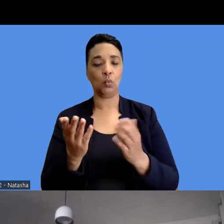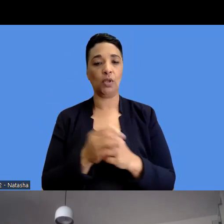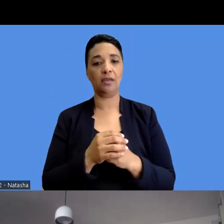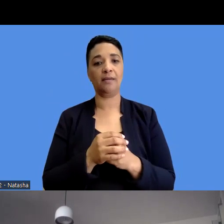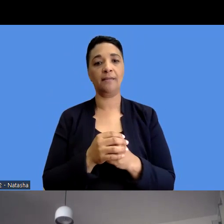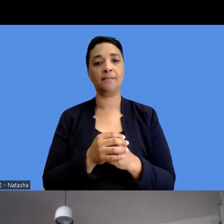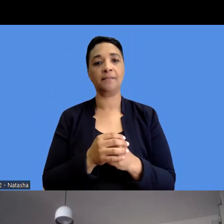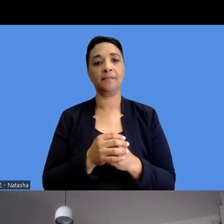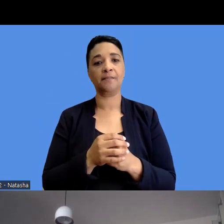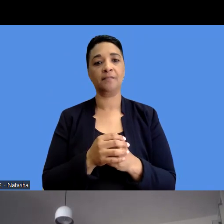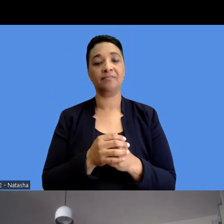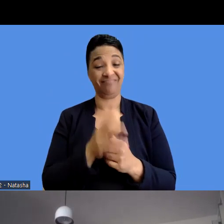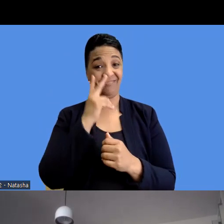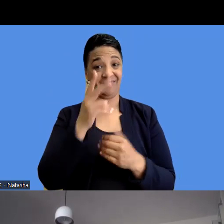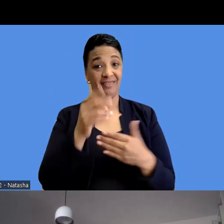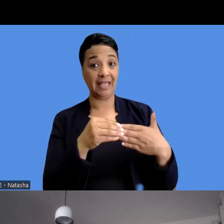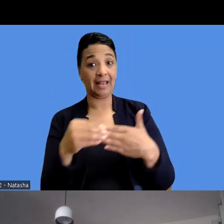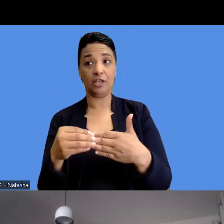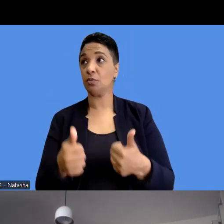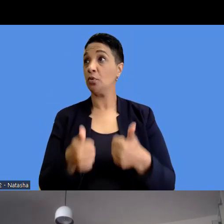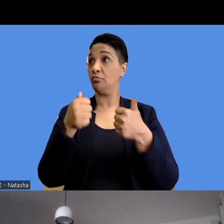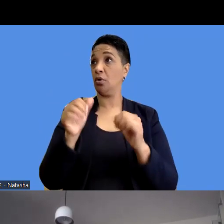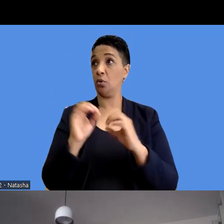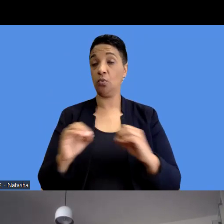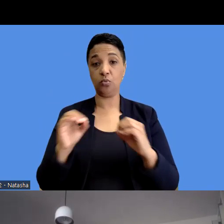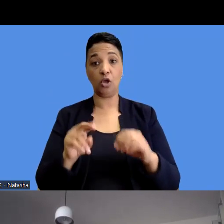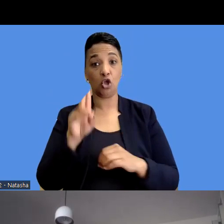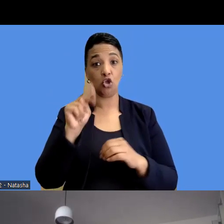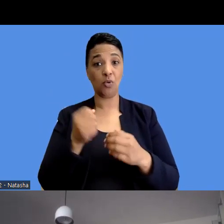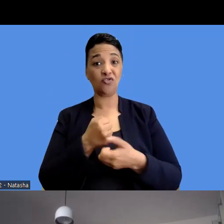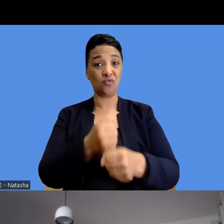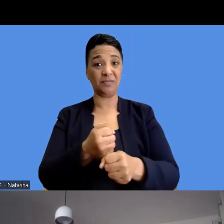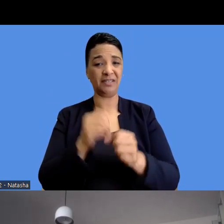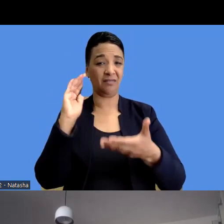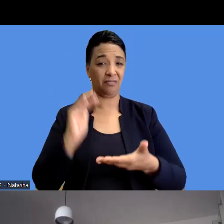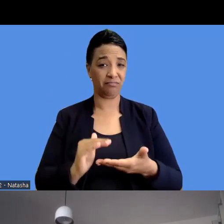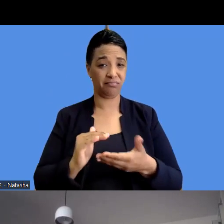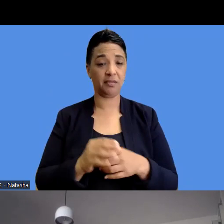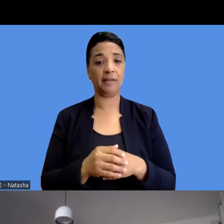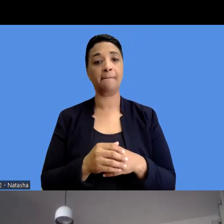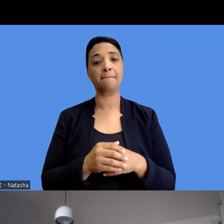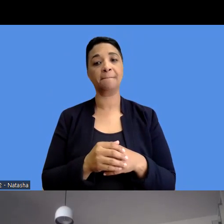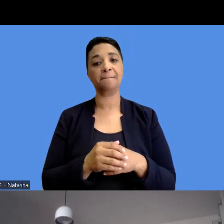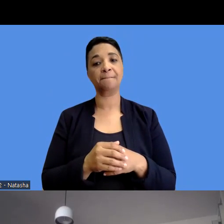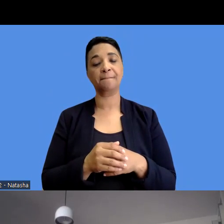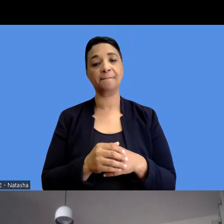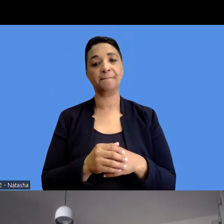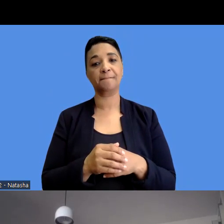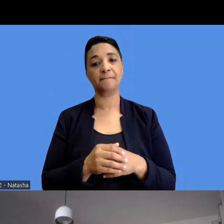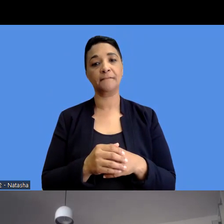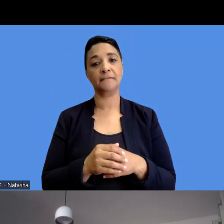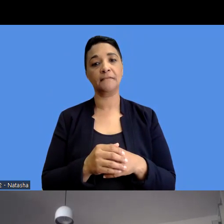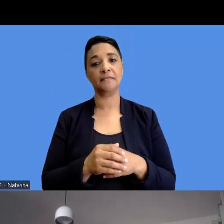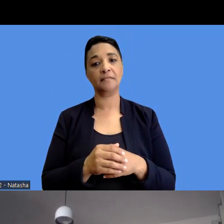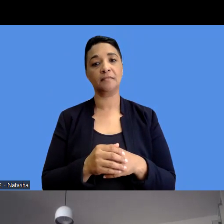sufficient, leadership yet of OPDEs and the UN. And it was a patchy picture of